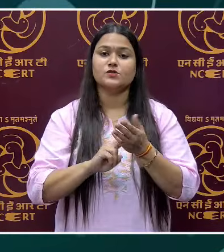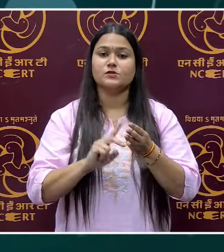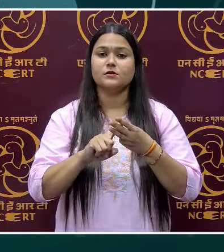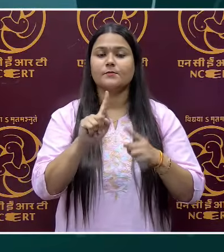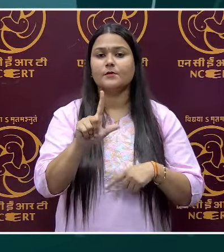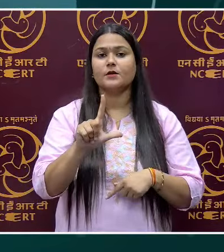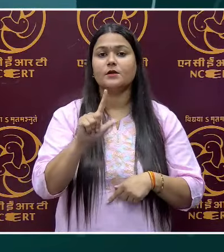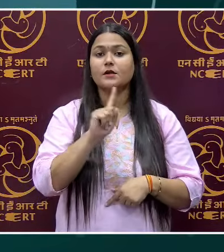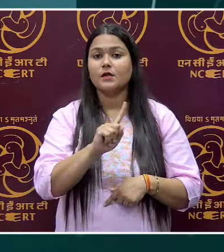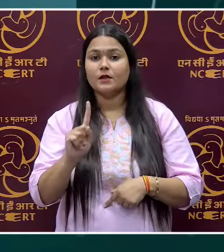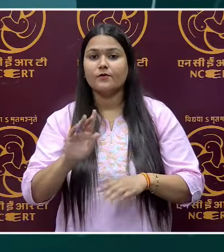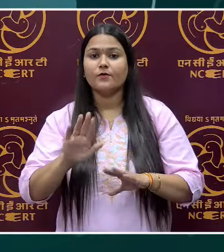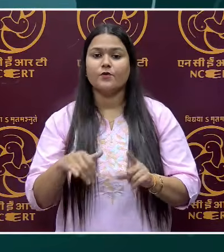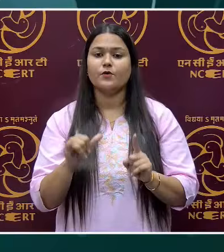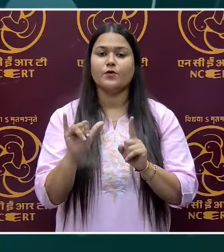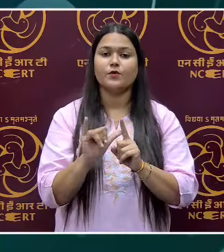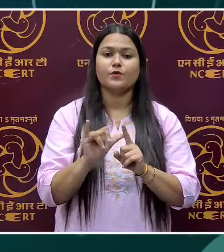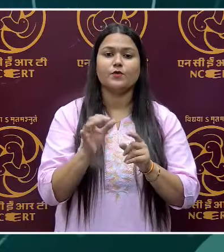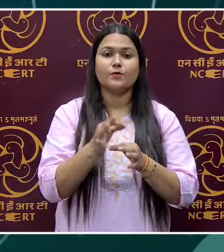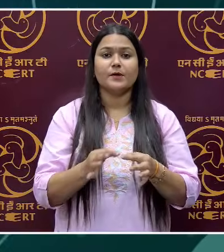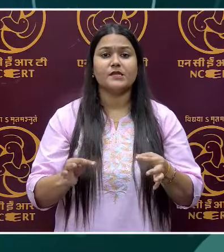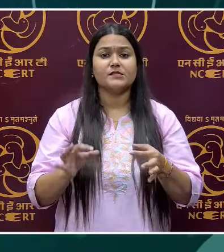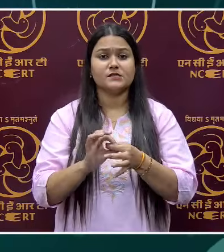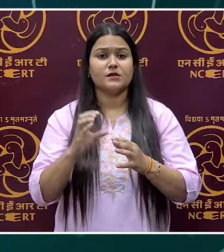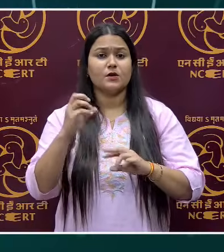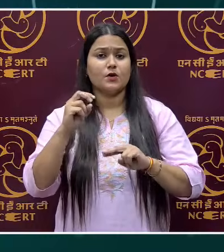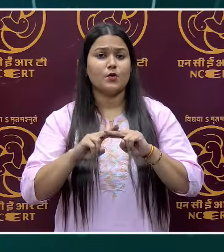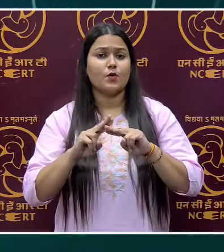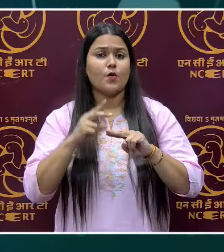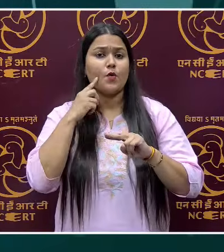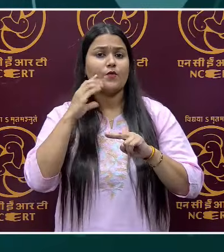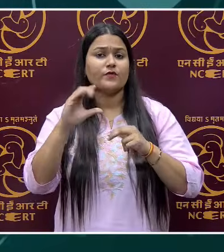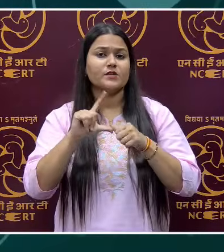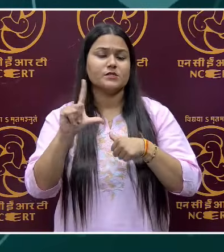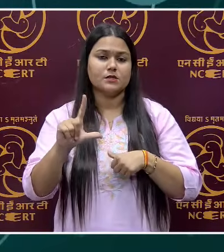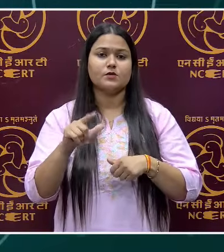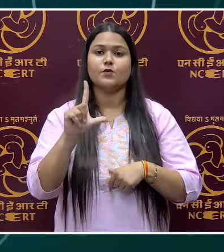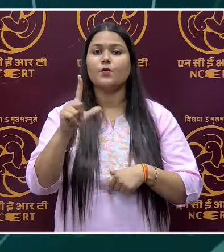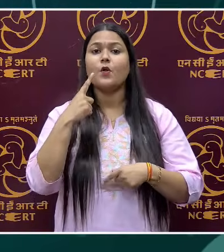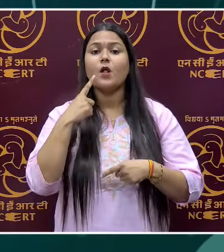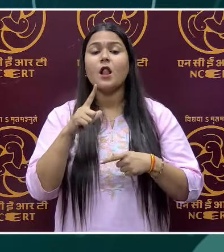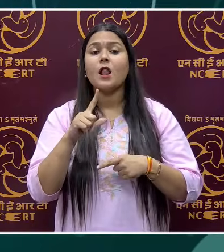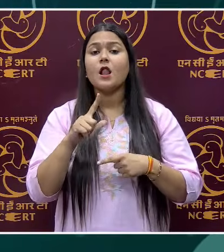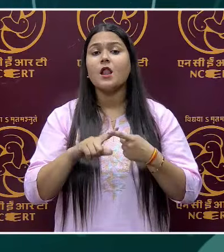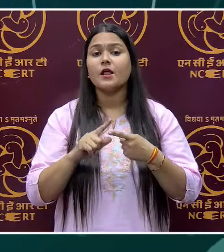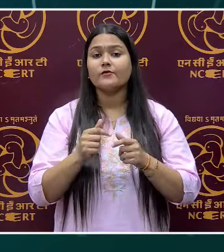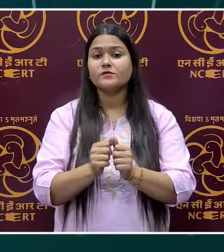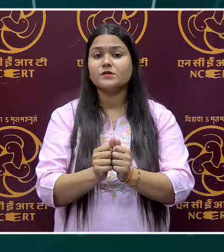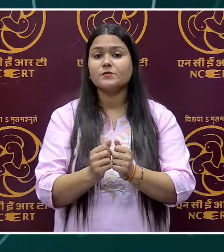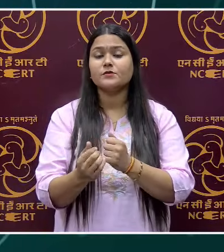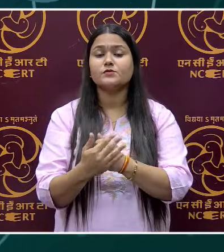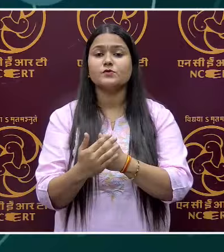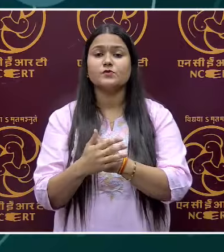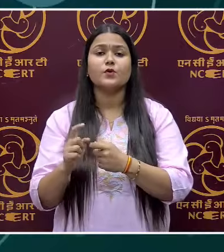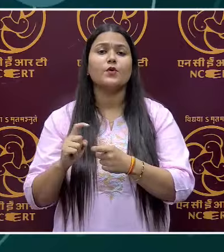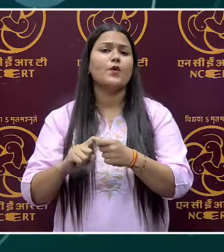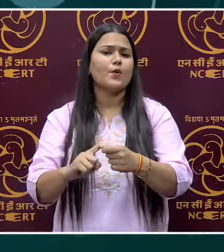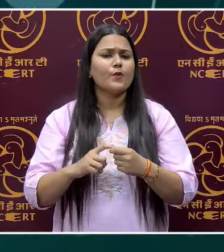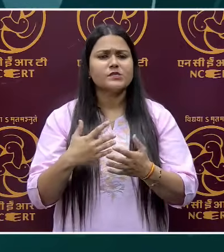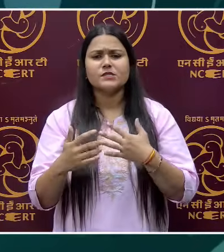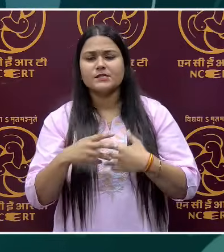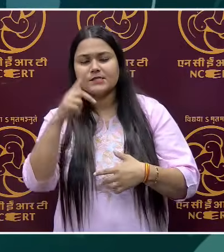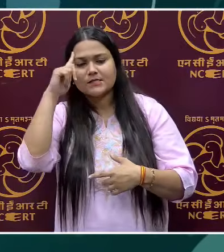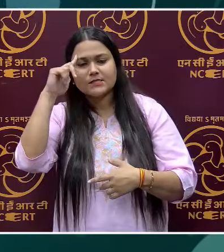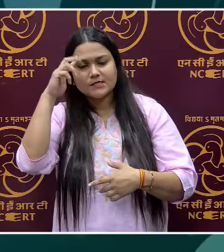YouTube channel NCERT Official. In the live chat box, you can write down your questions, your queries and share them with us. So